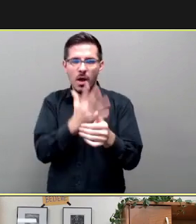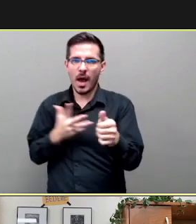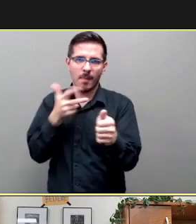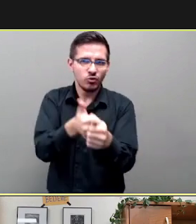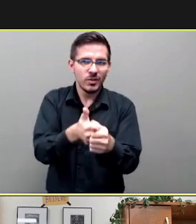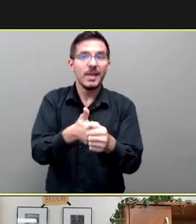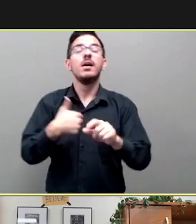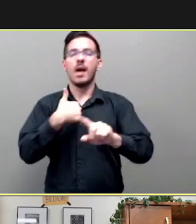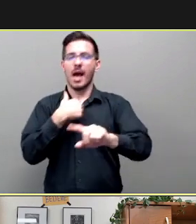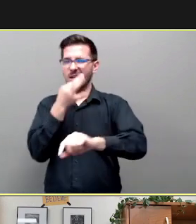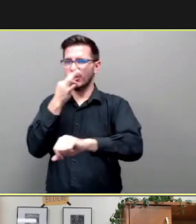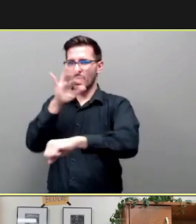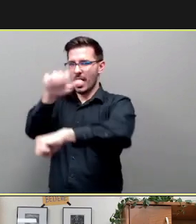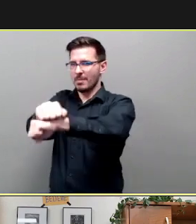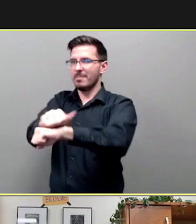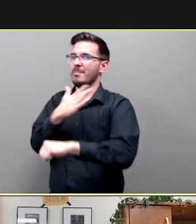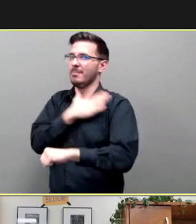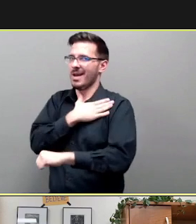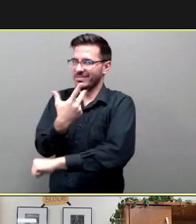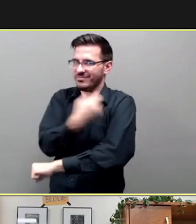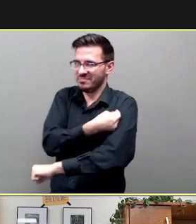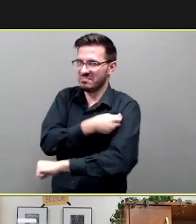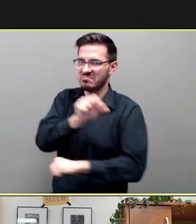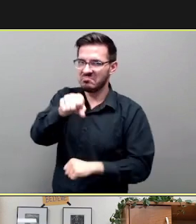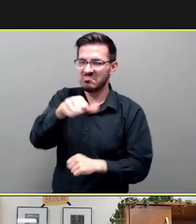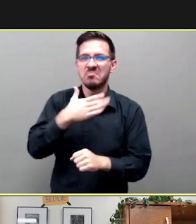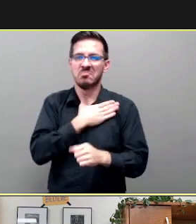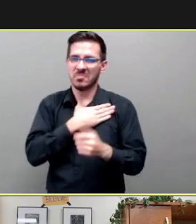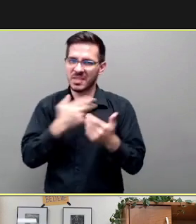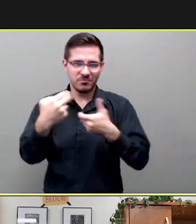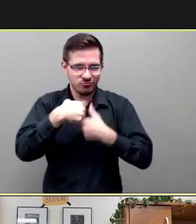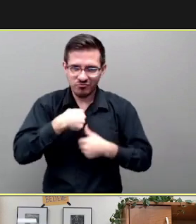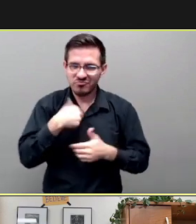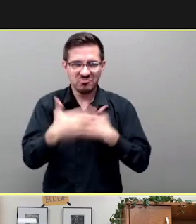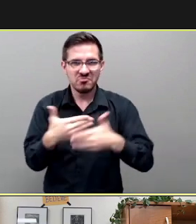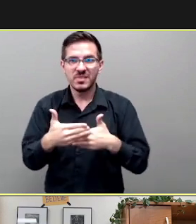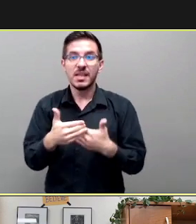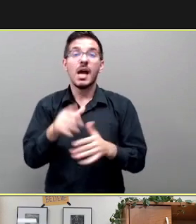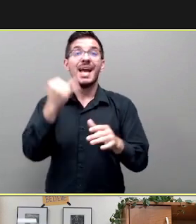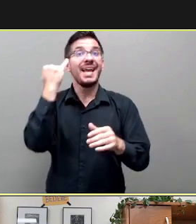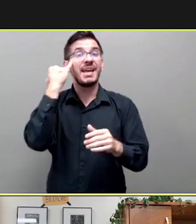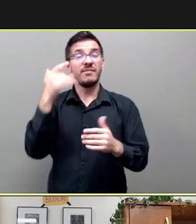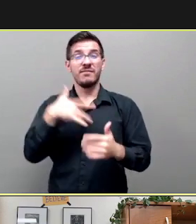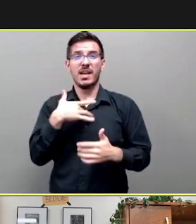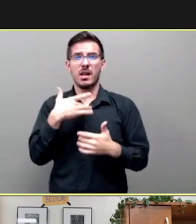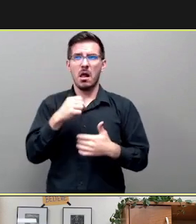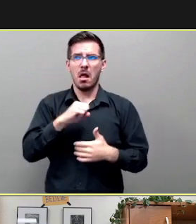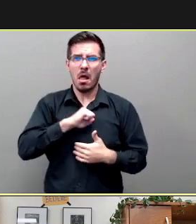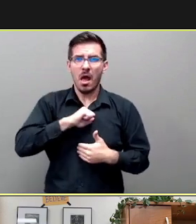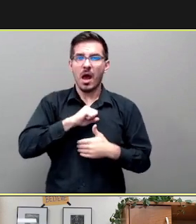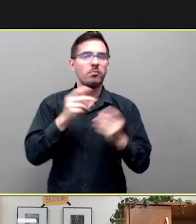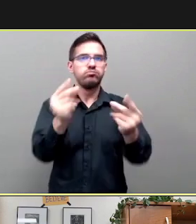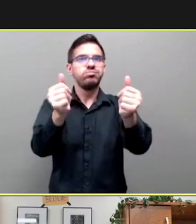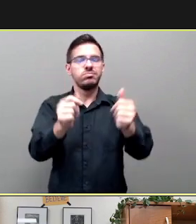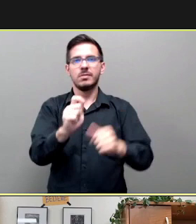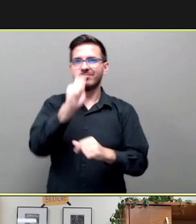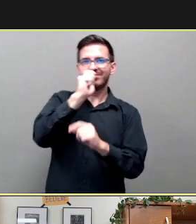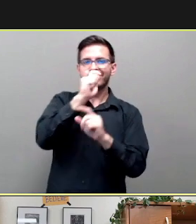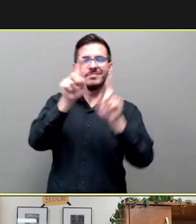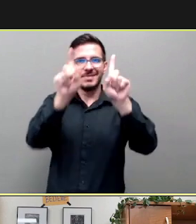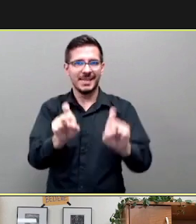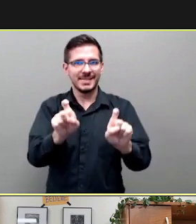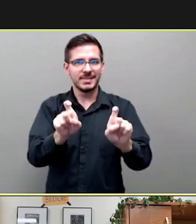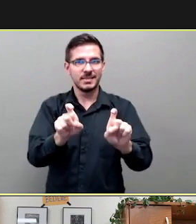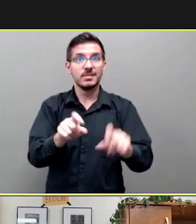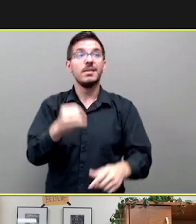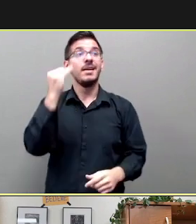shot soon. Please join me in doing that. Get tested immediately when you have symptoms. Get treatment if you have